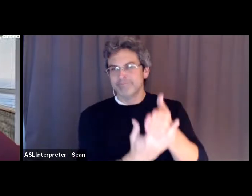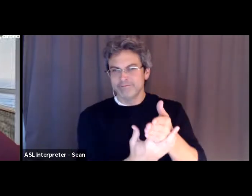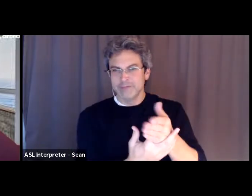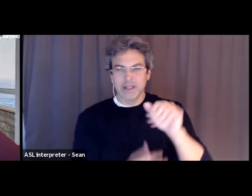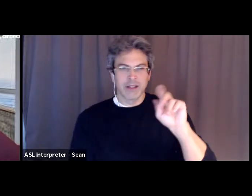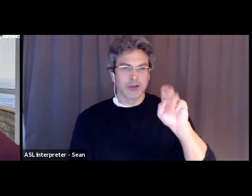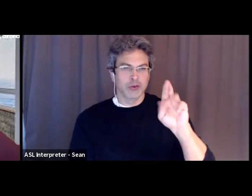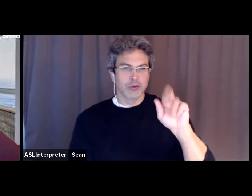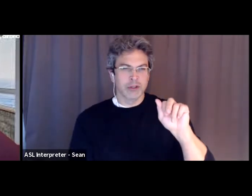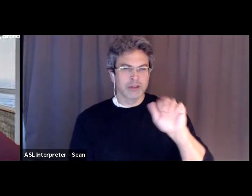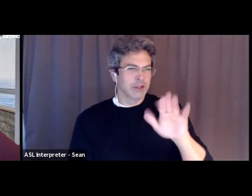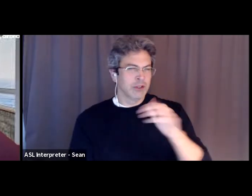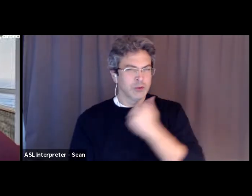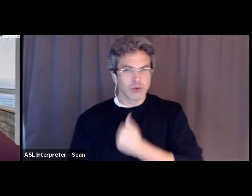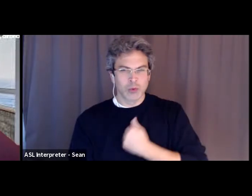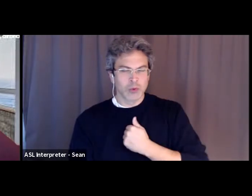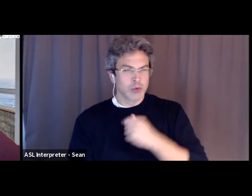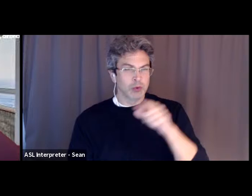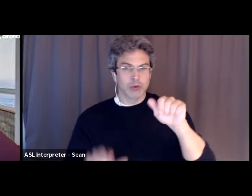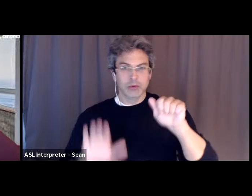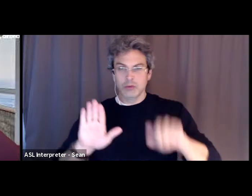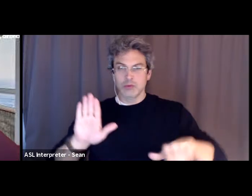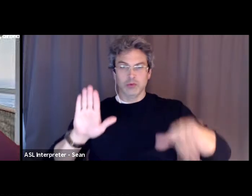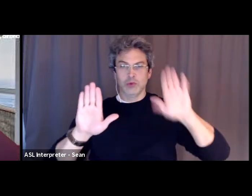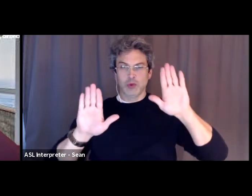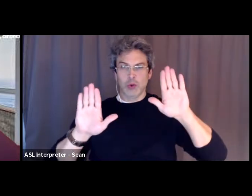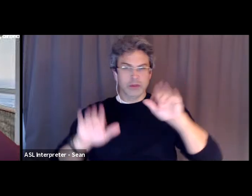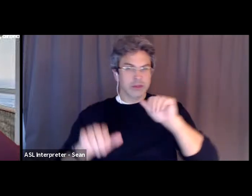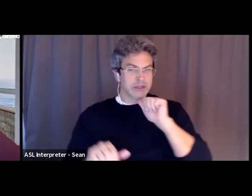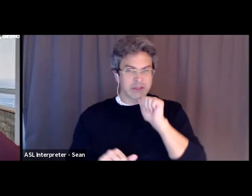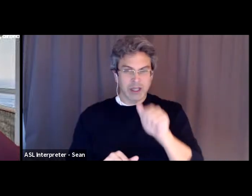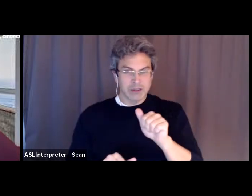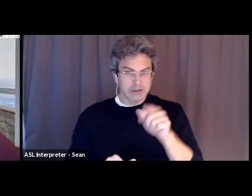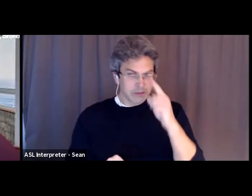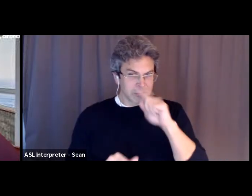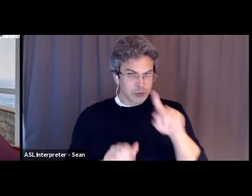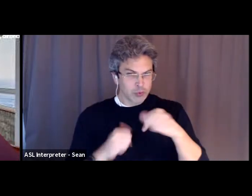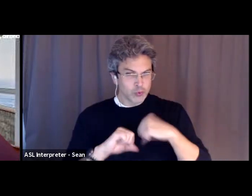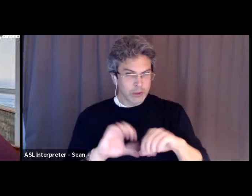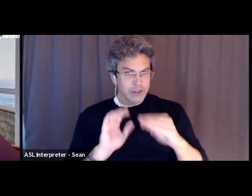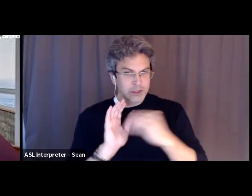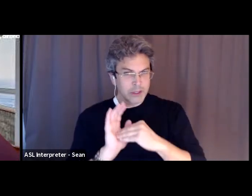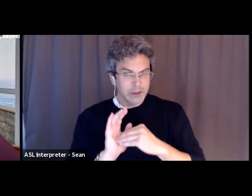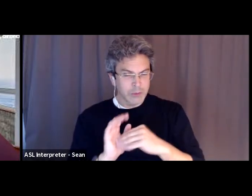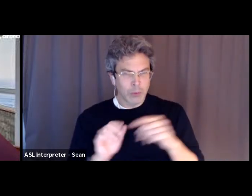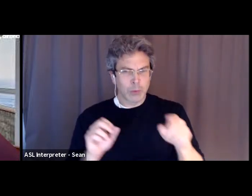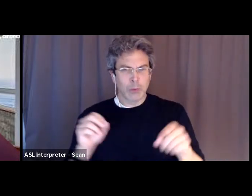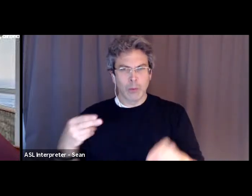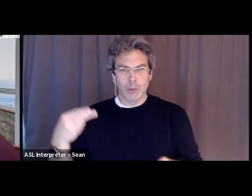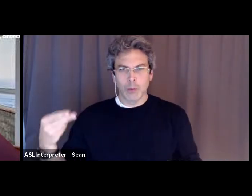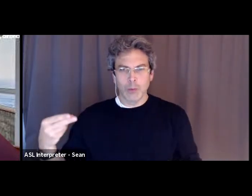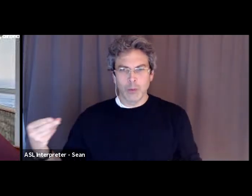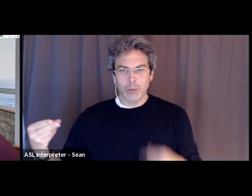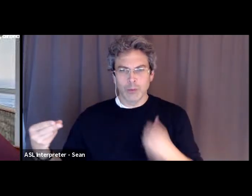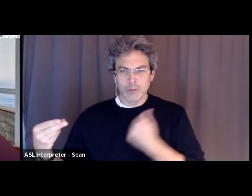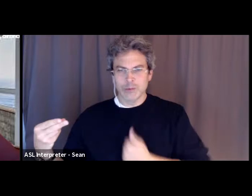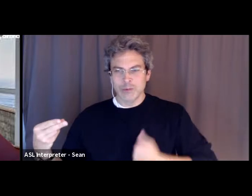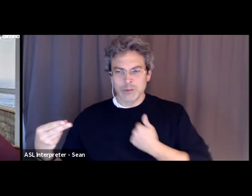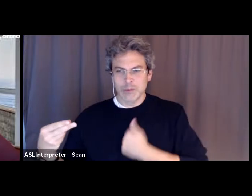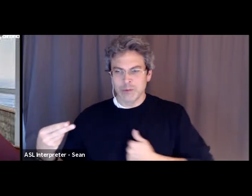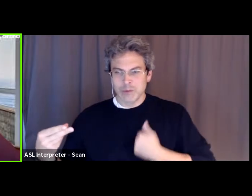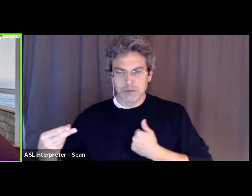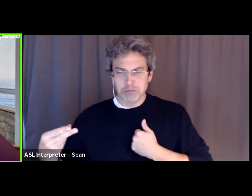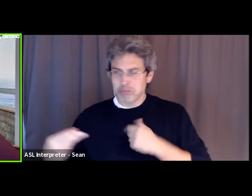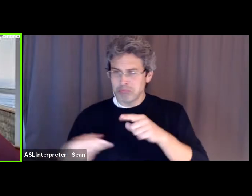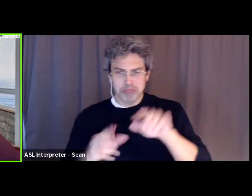sorry to interrupt you, but your screen sharing just isn't turned on. Could you try it again? Oh, I'm so sorry. It's